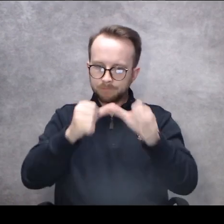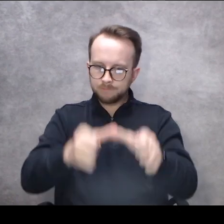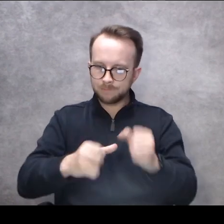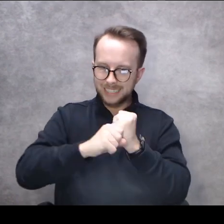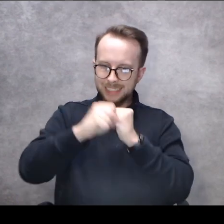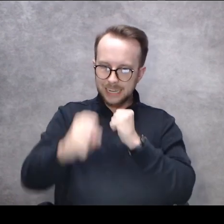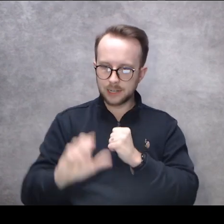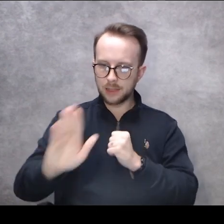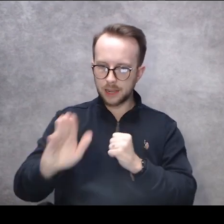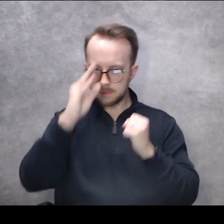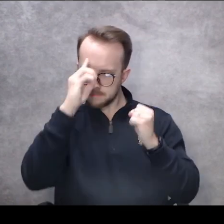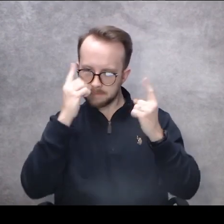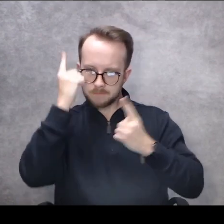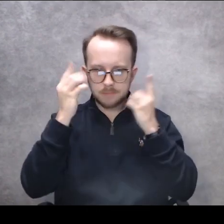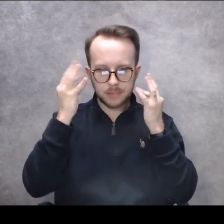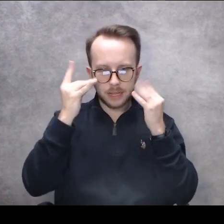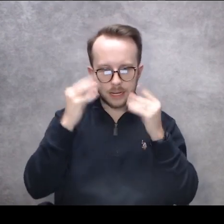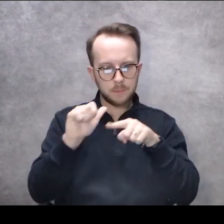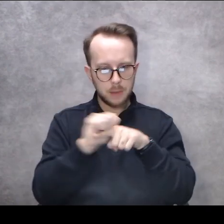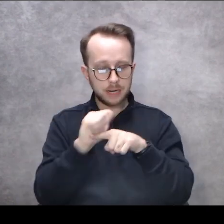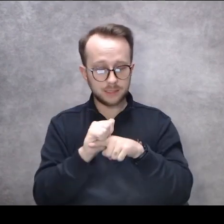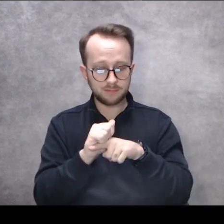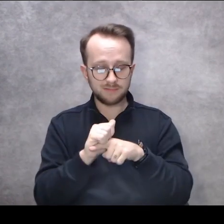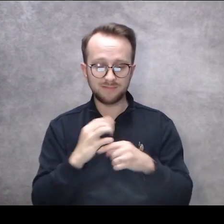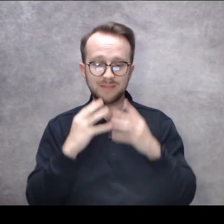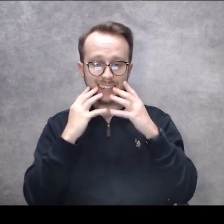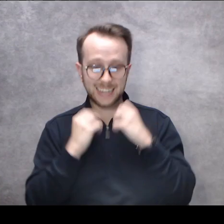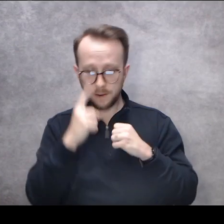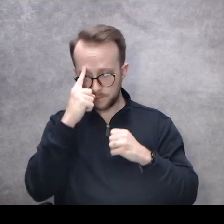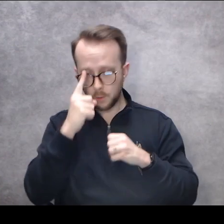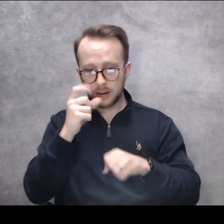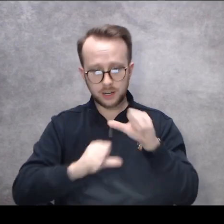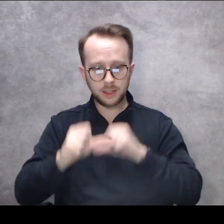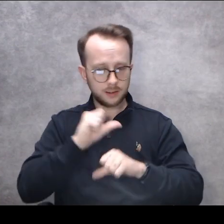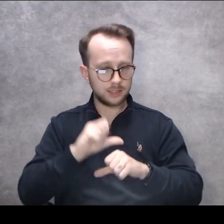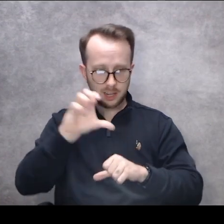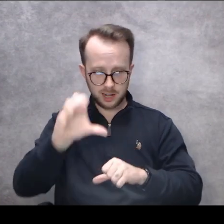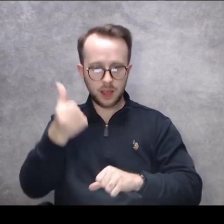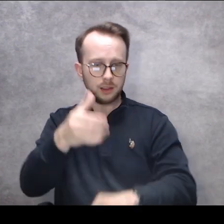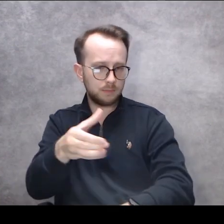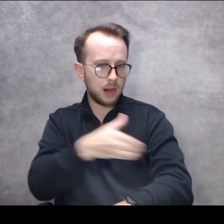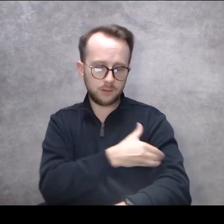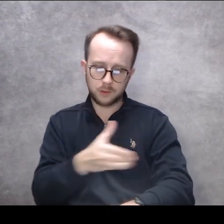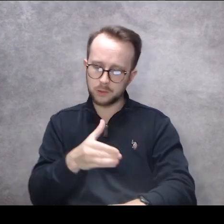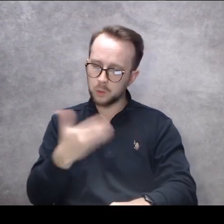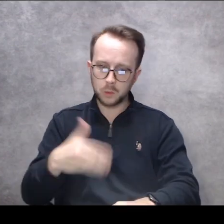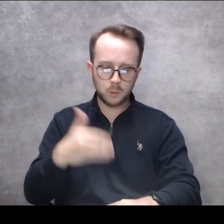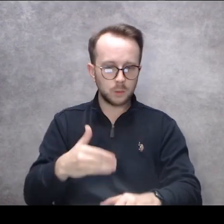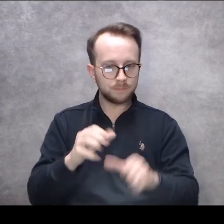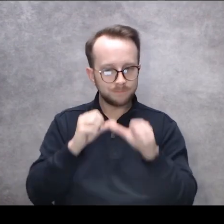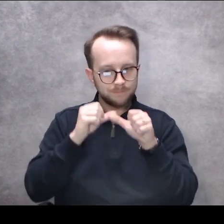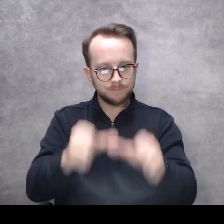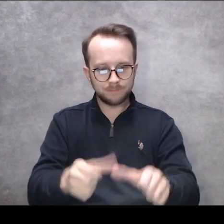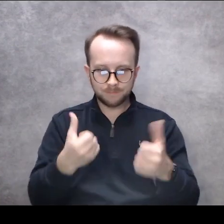and practice, care for one another, is an important and powerful way to sustain effort and